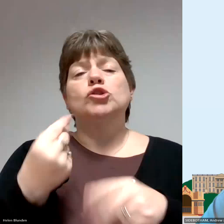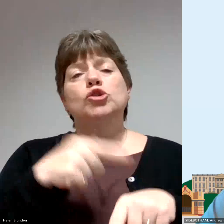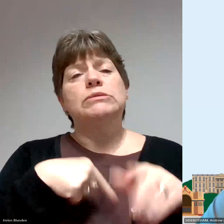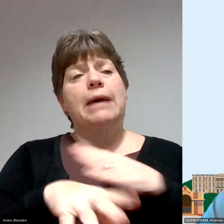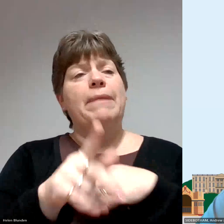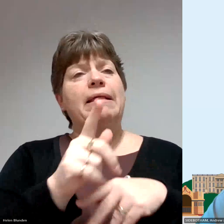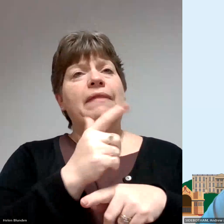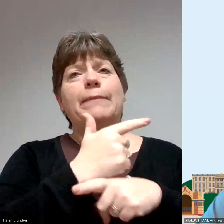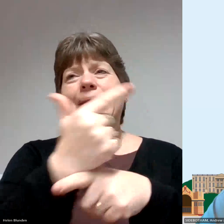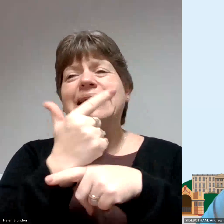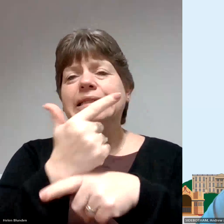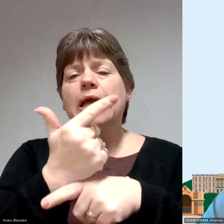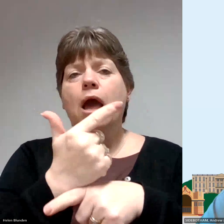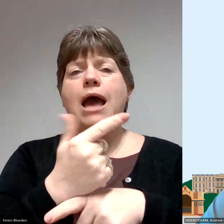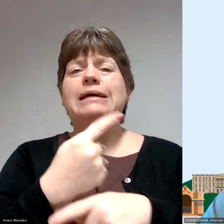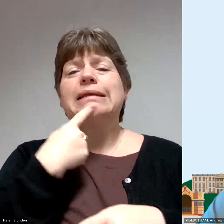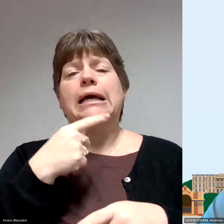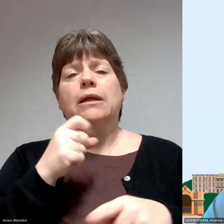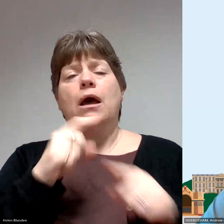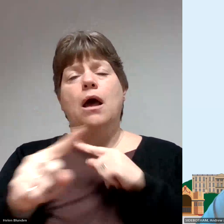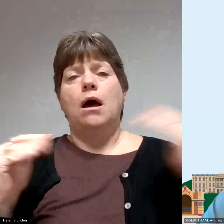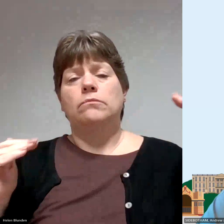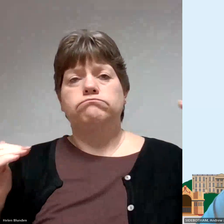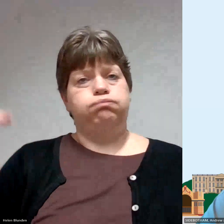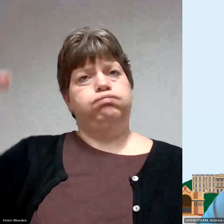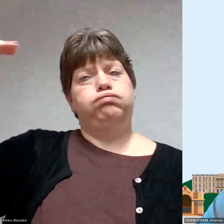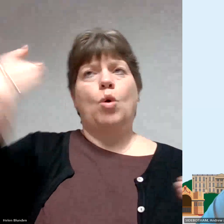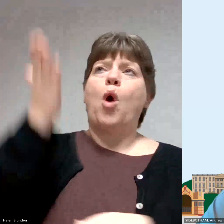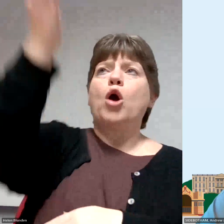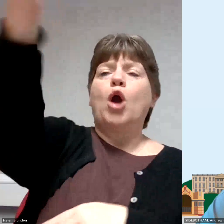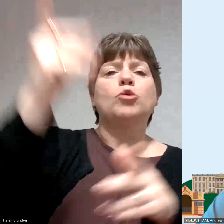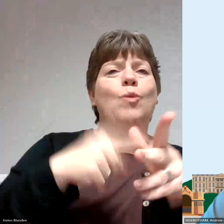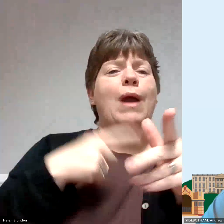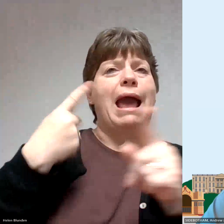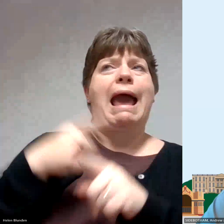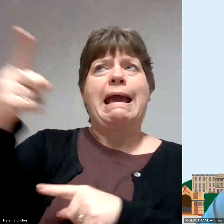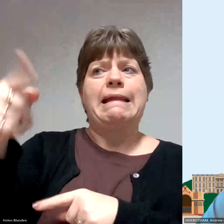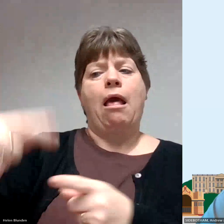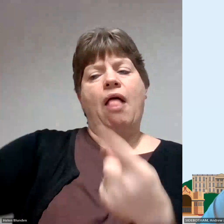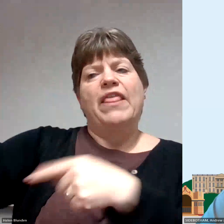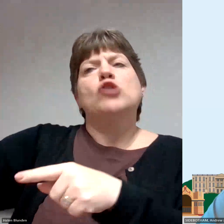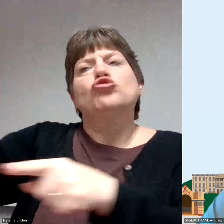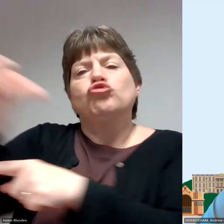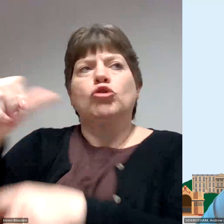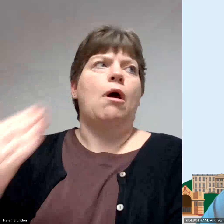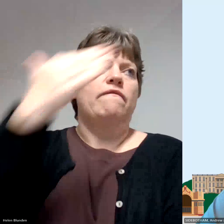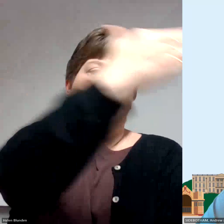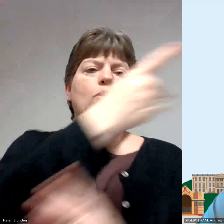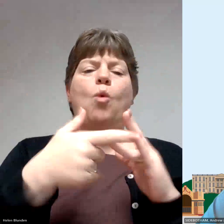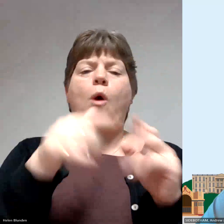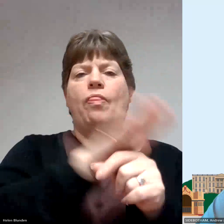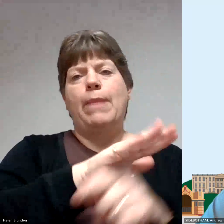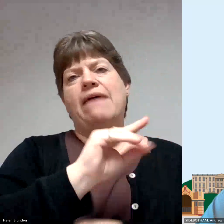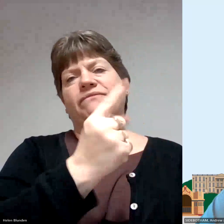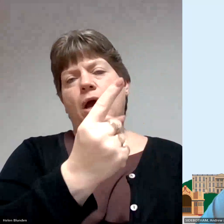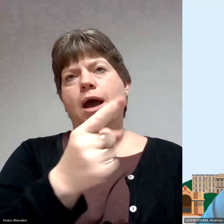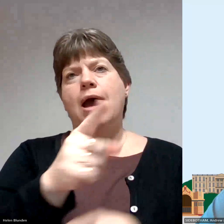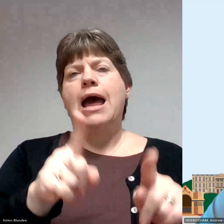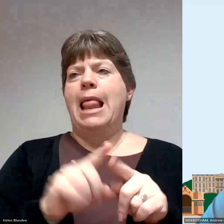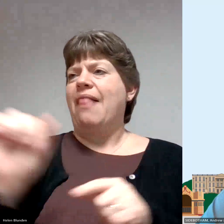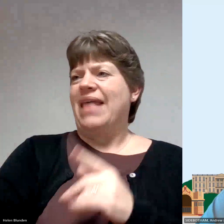a significant proportion of those presenting at A&E should have used an alternative service, i.e. their issue was